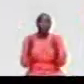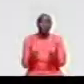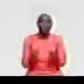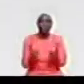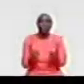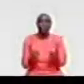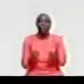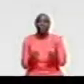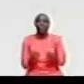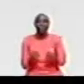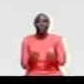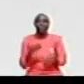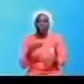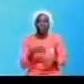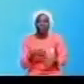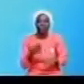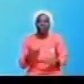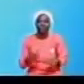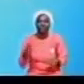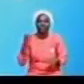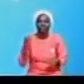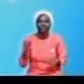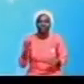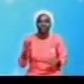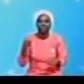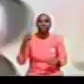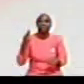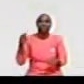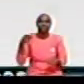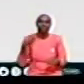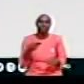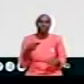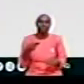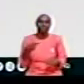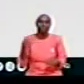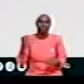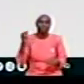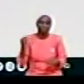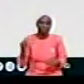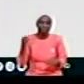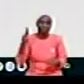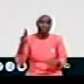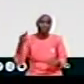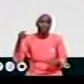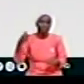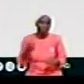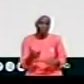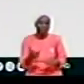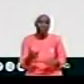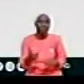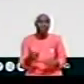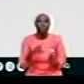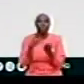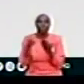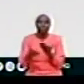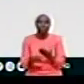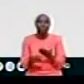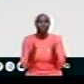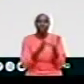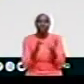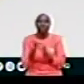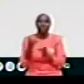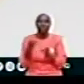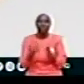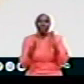August edition of the Global Crusade Schooling, themed Jesus, the Miracle Worker. From